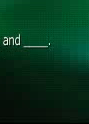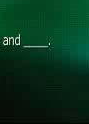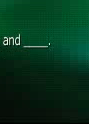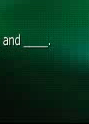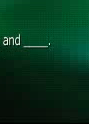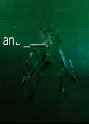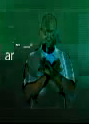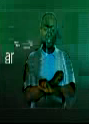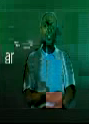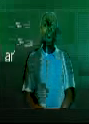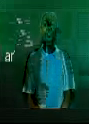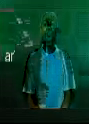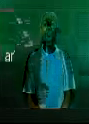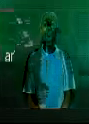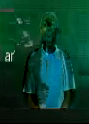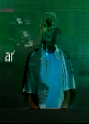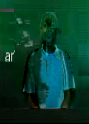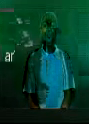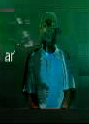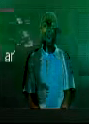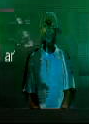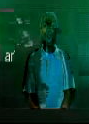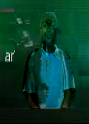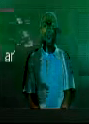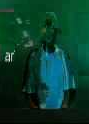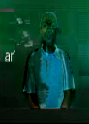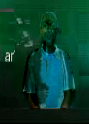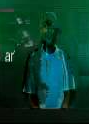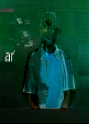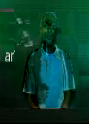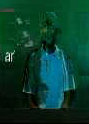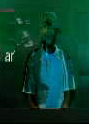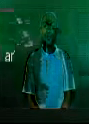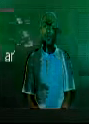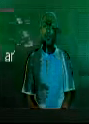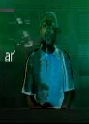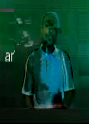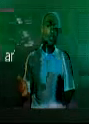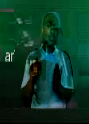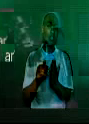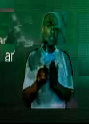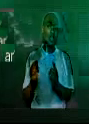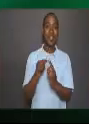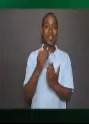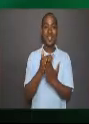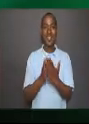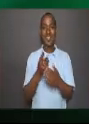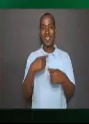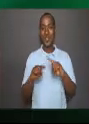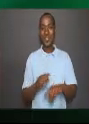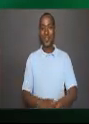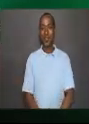Time's up. Let's get back to our lesson.